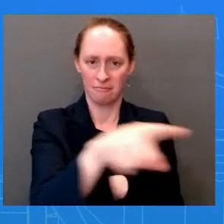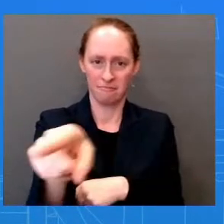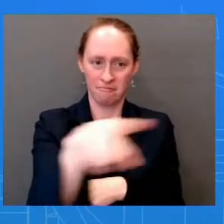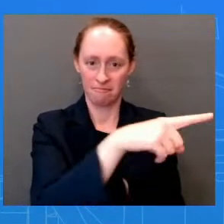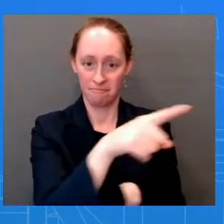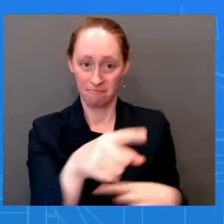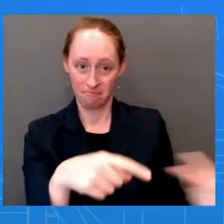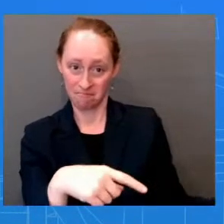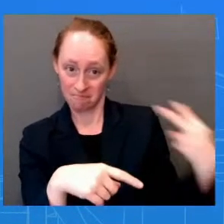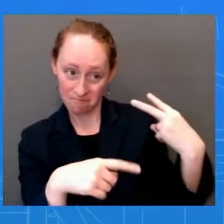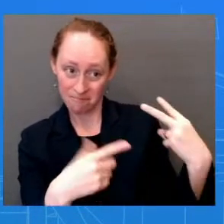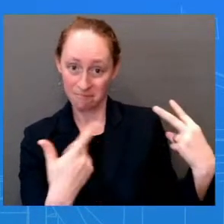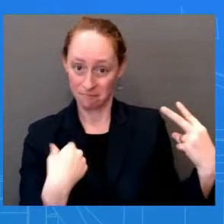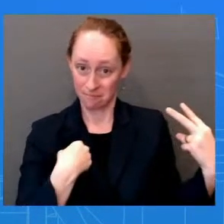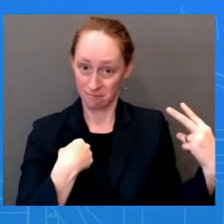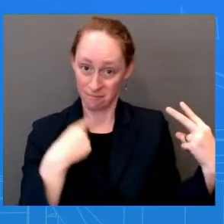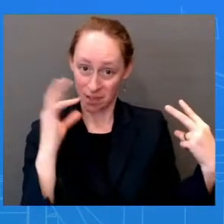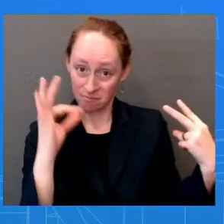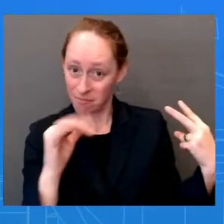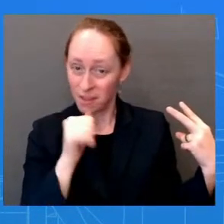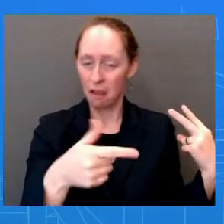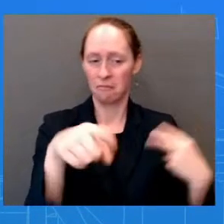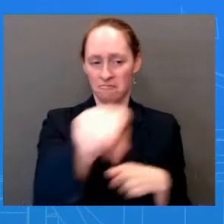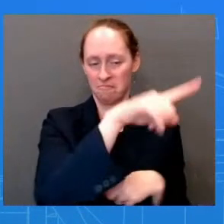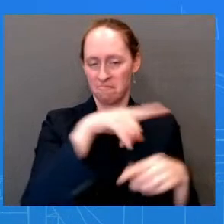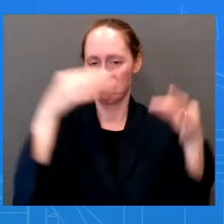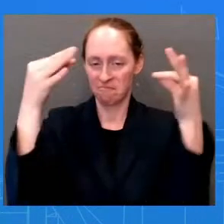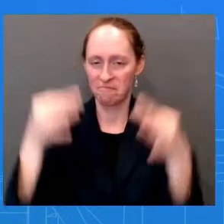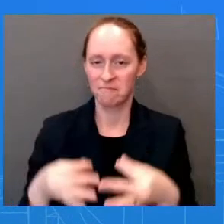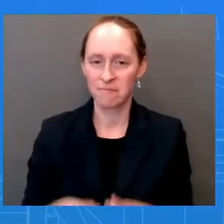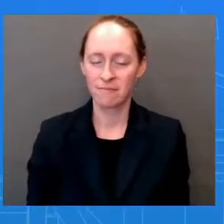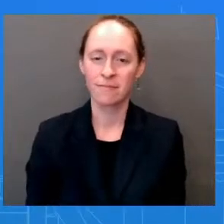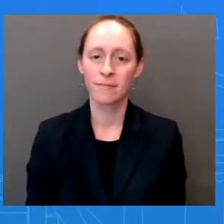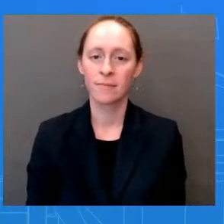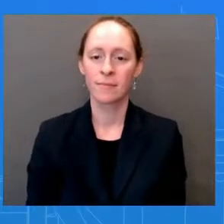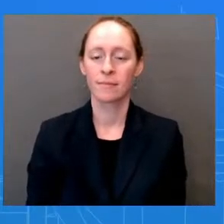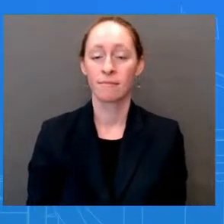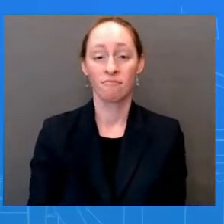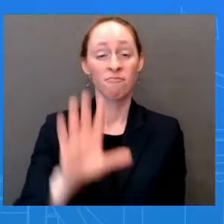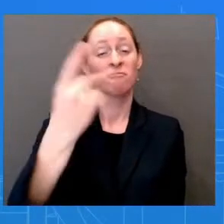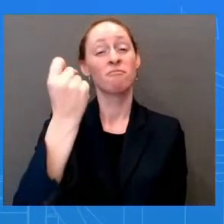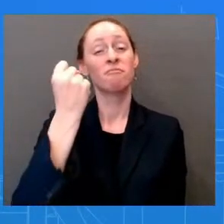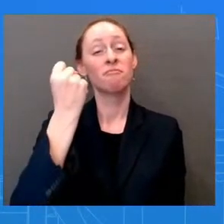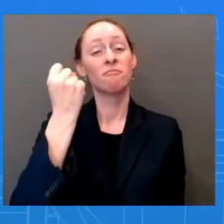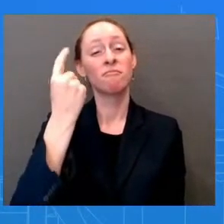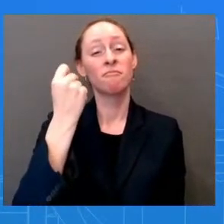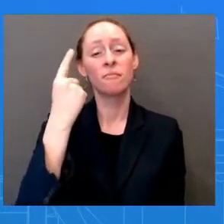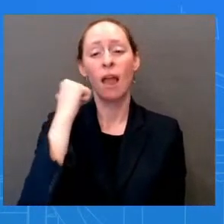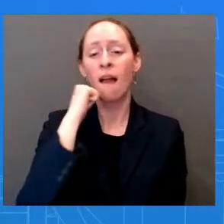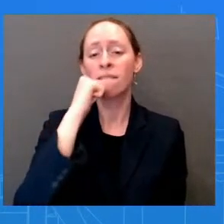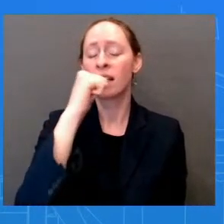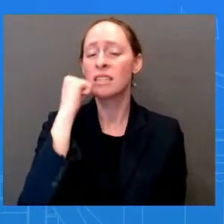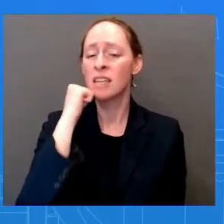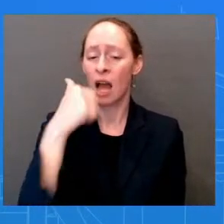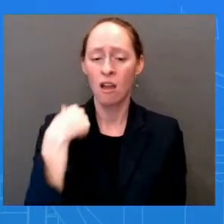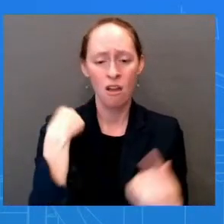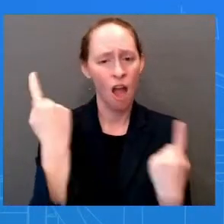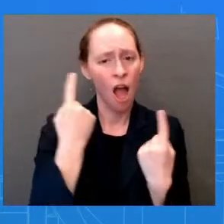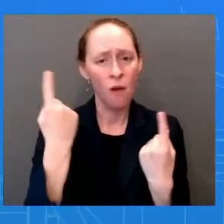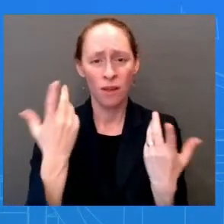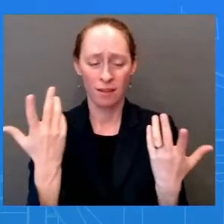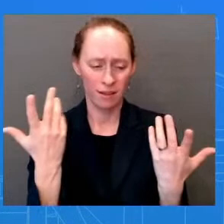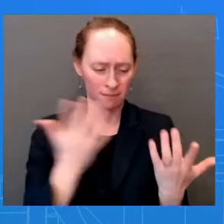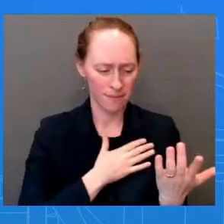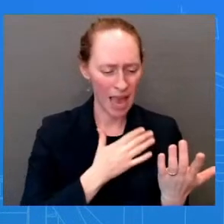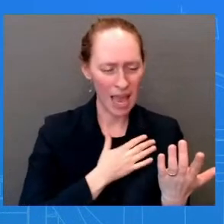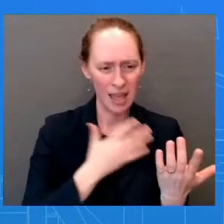I've done is that every day for all of those years, I've given it everything that I have, and I've never left anything on the field. So